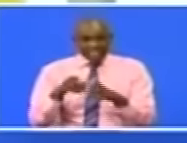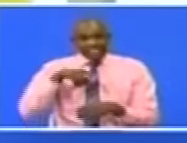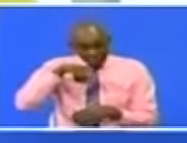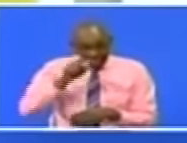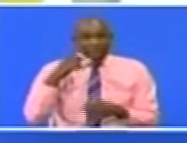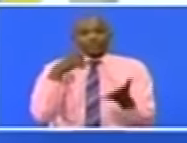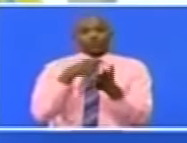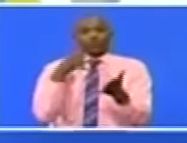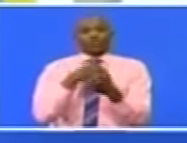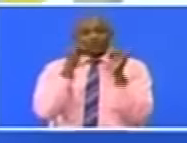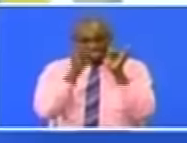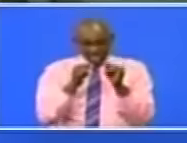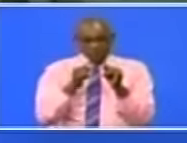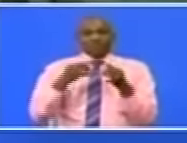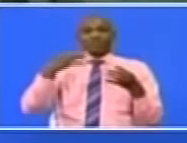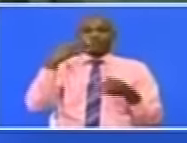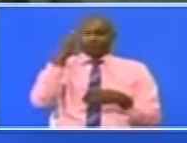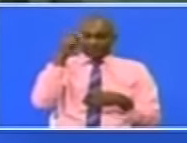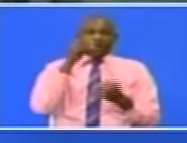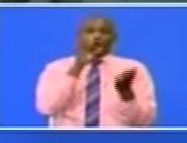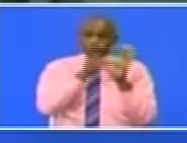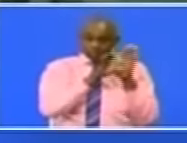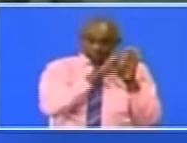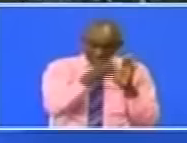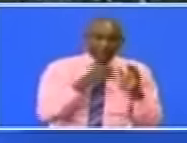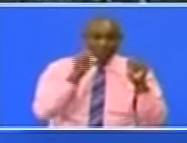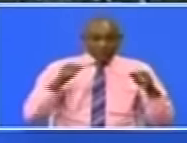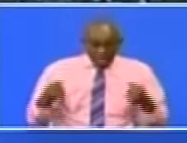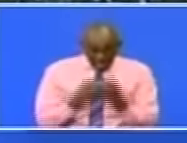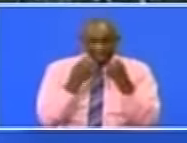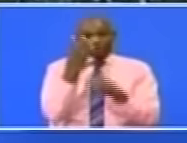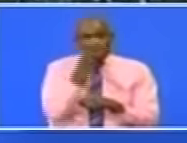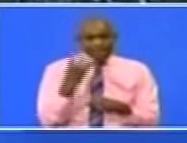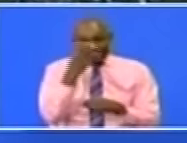incorporated into a new set of FIFA statutes and come into force on April 26th.